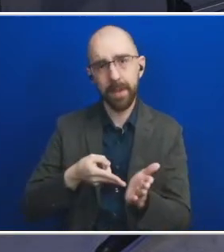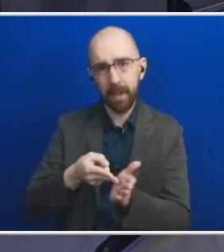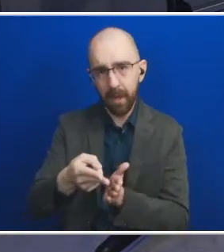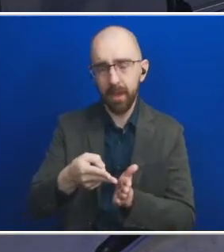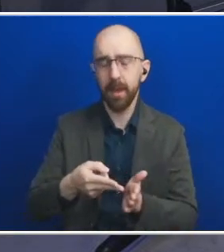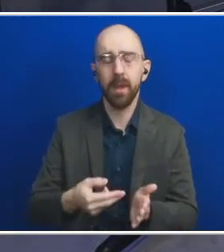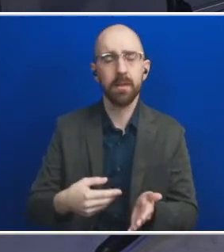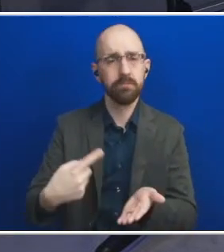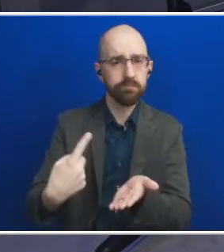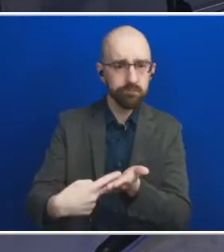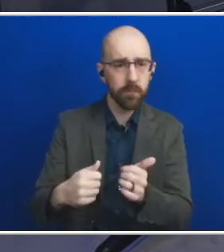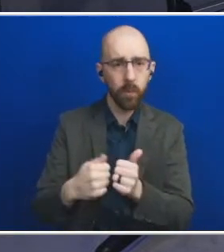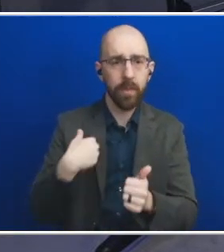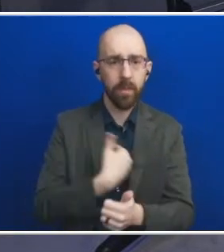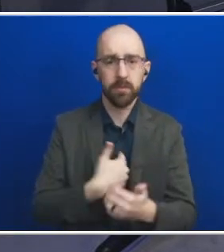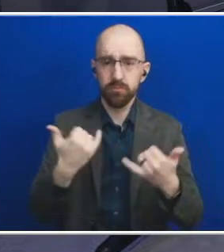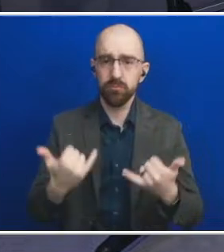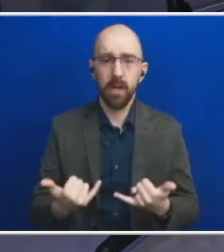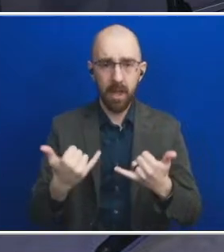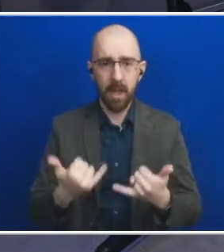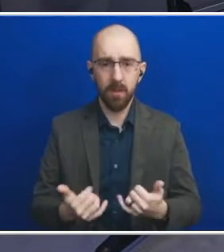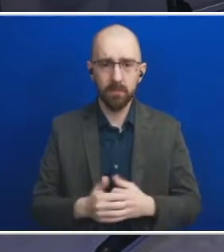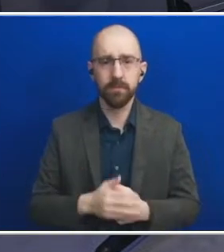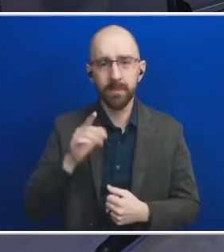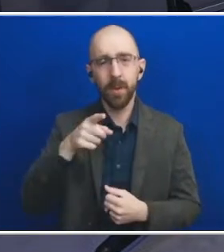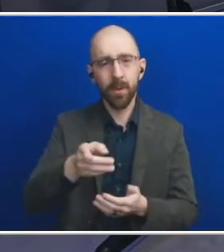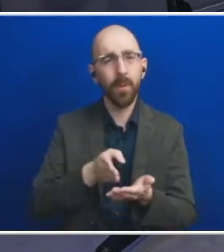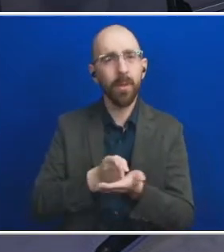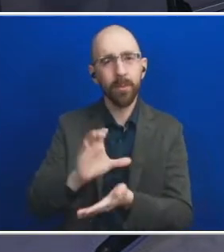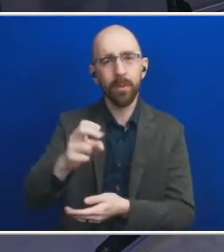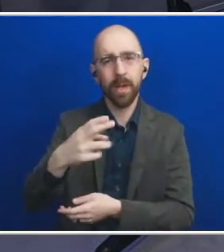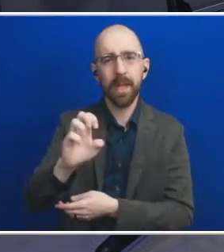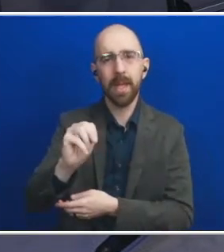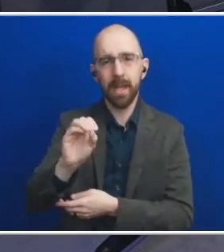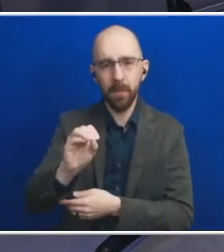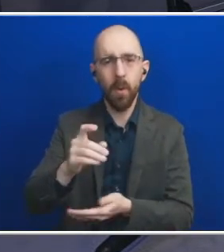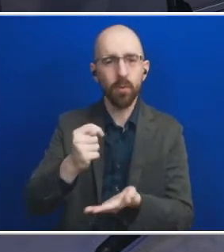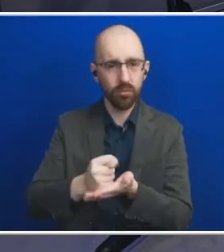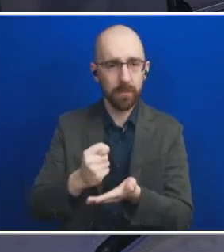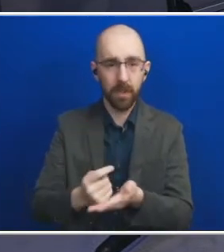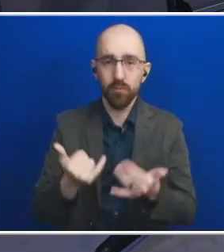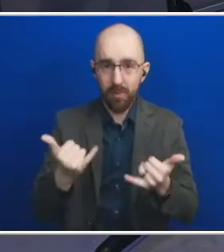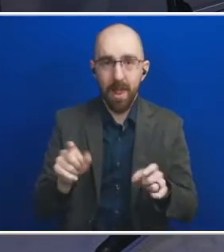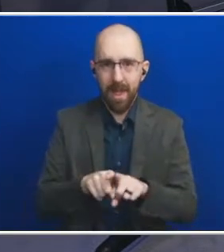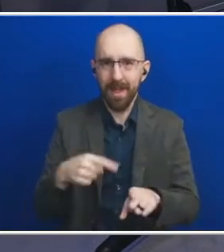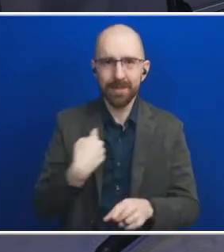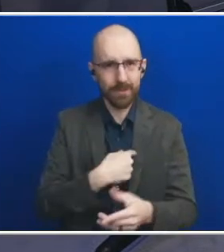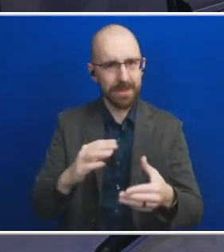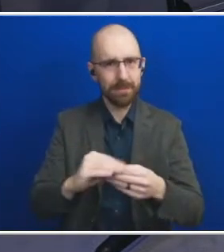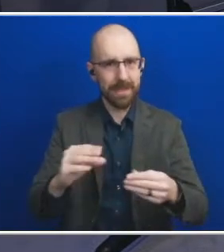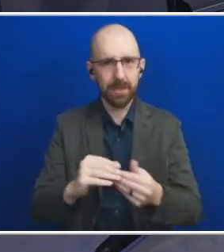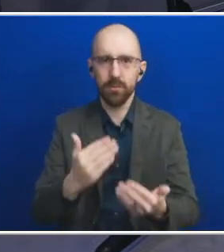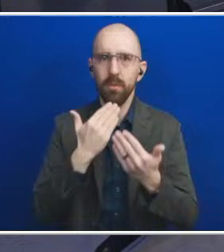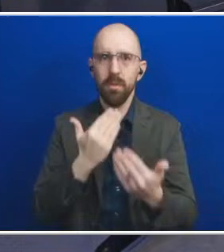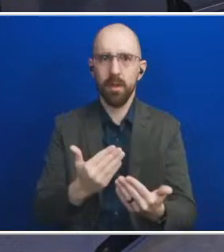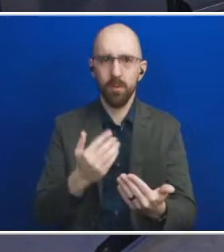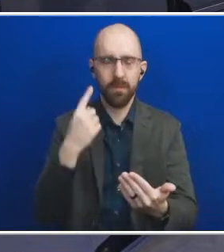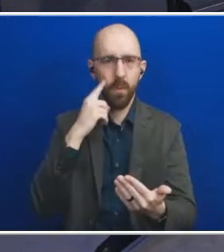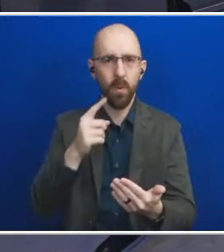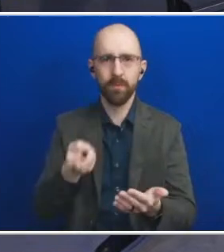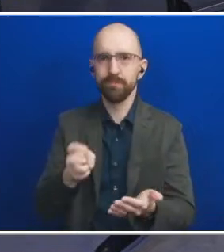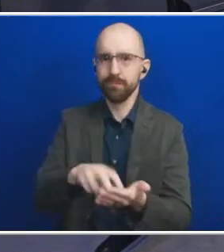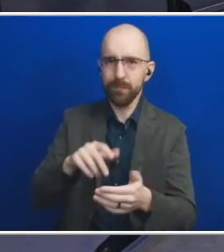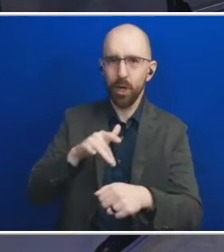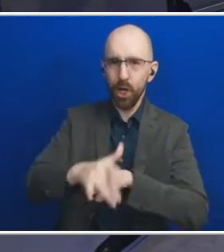right now. I know you're undergoing chemo right now as we speak, Yeah. so thank you for getting up early and being with us.